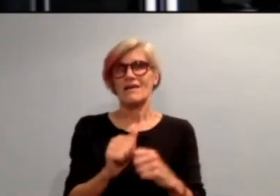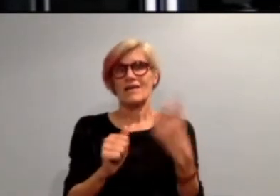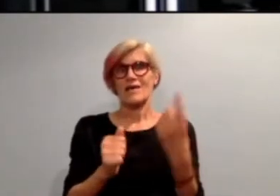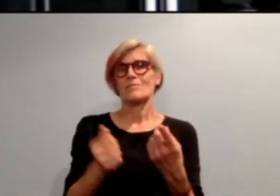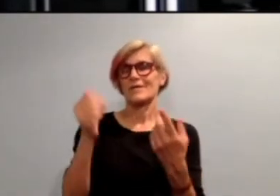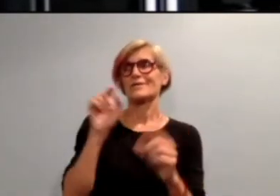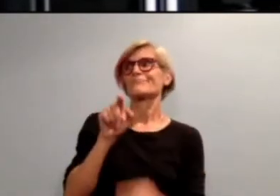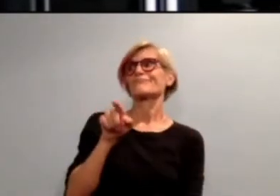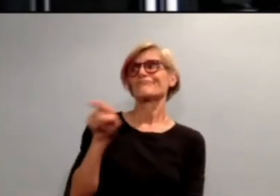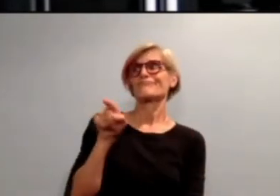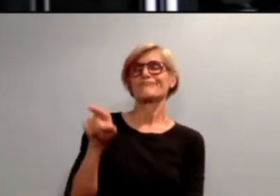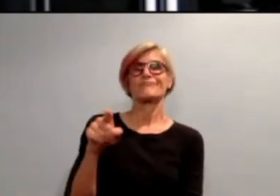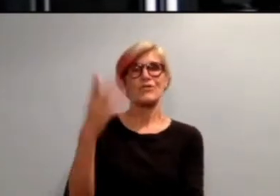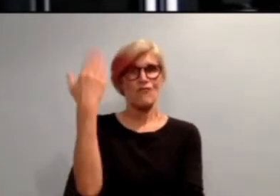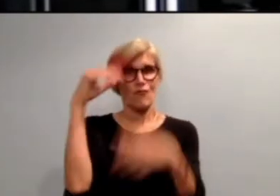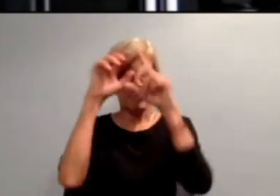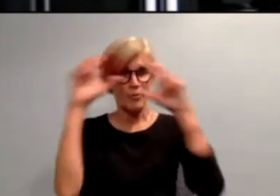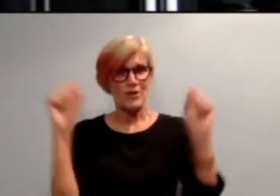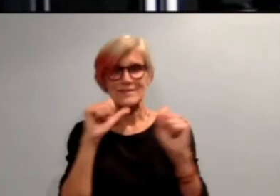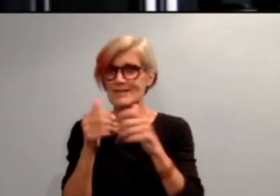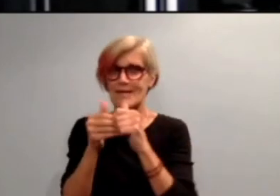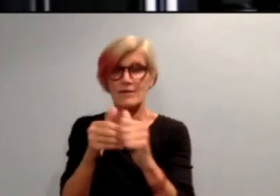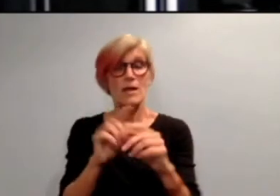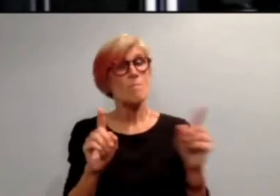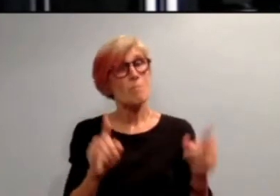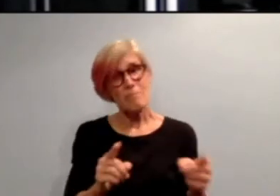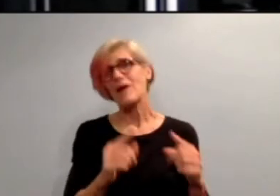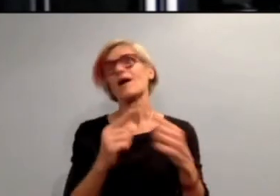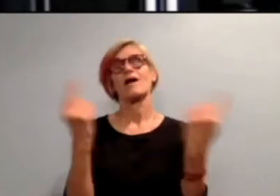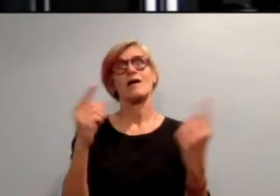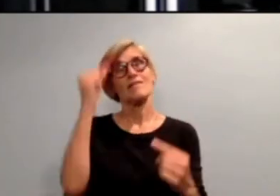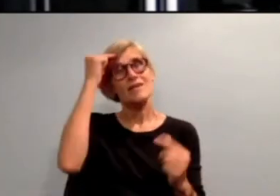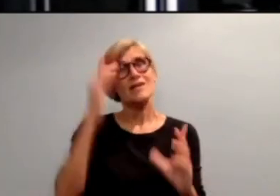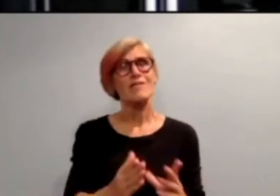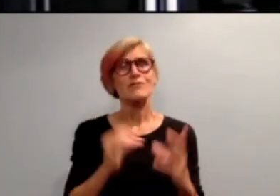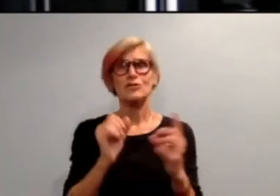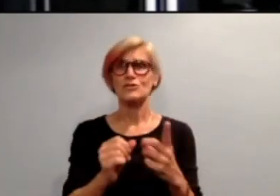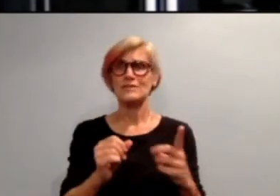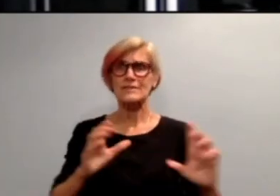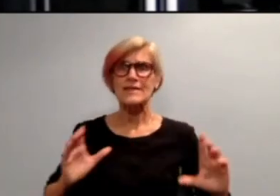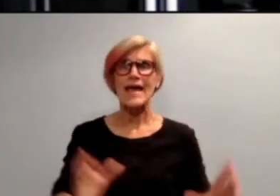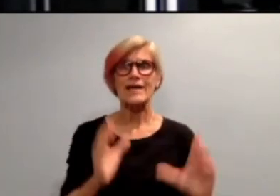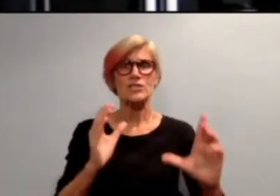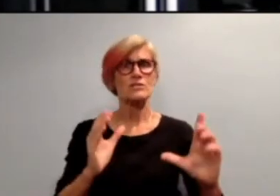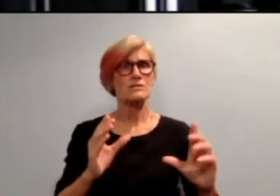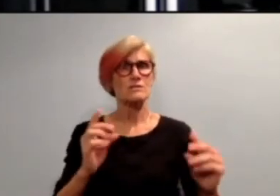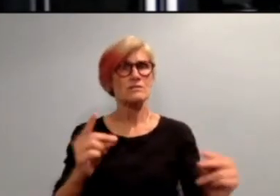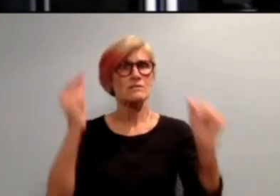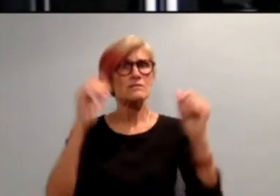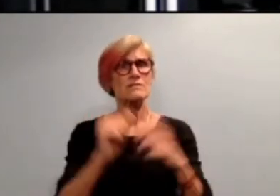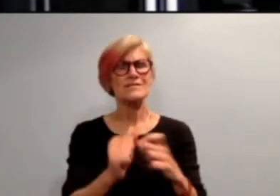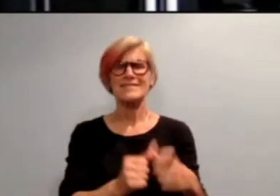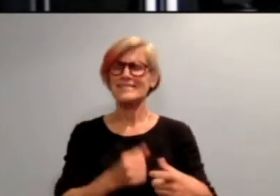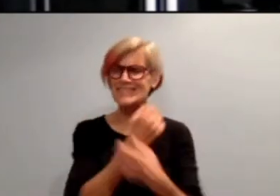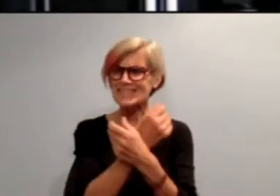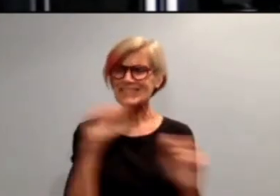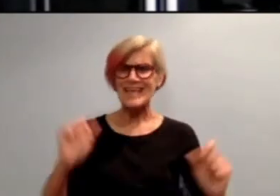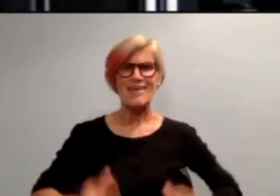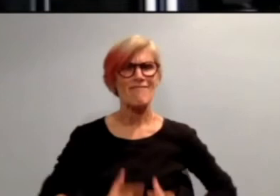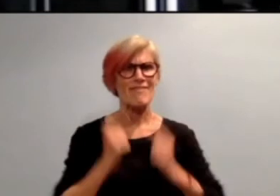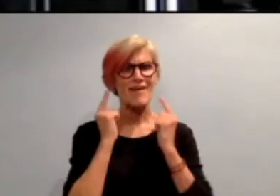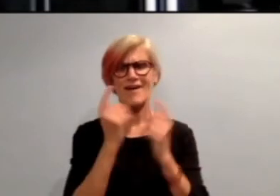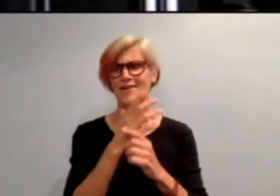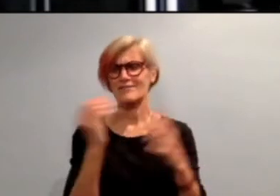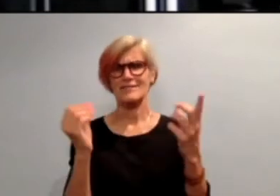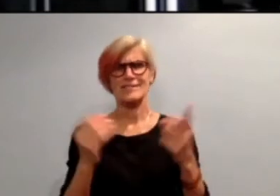president. In contrast, Governor Newsom's decisive actions nearly a year ago saved countless lives and offered